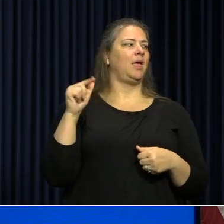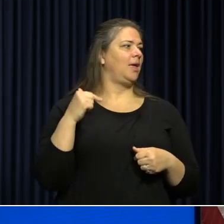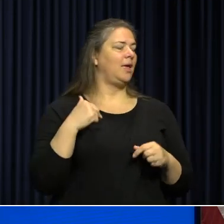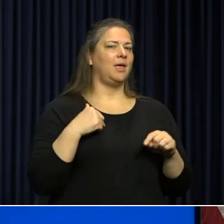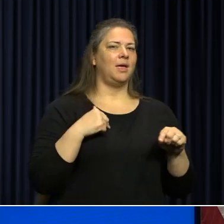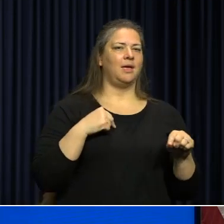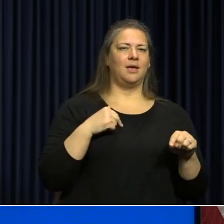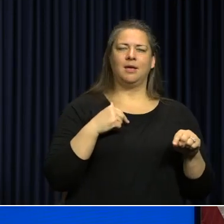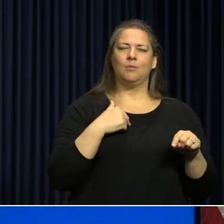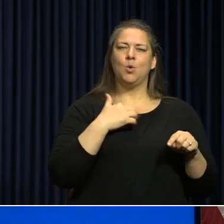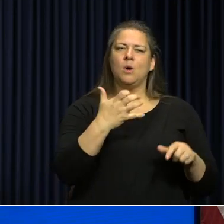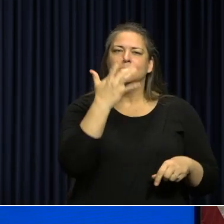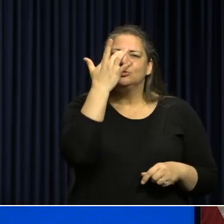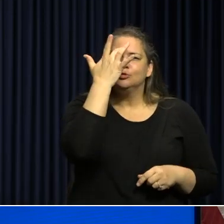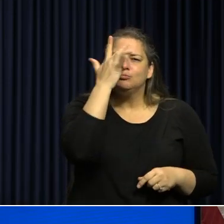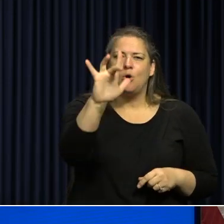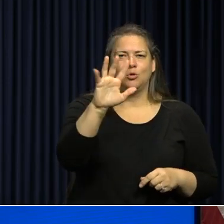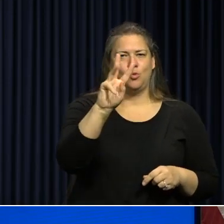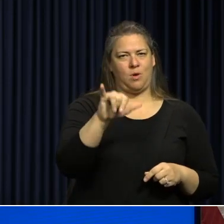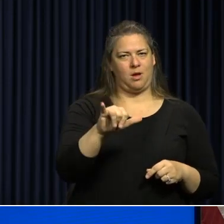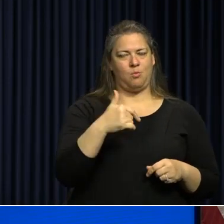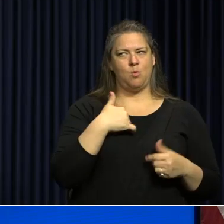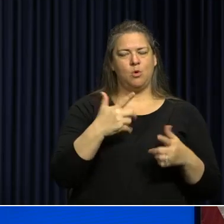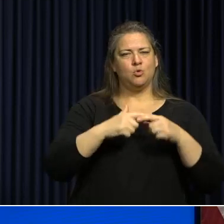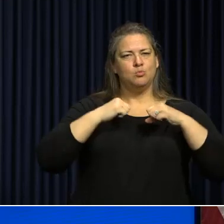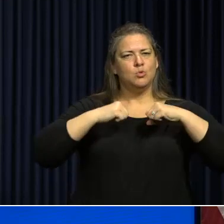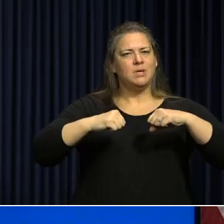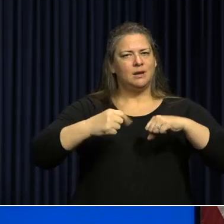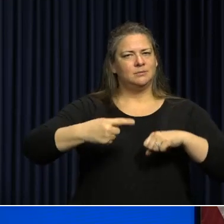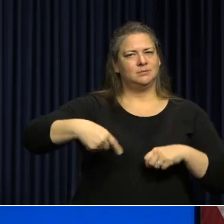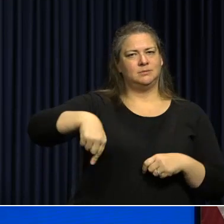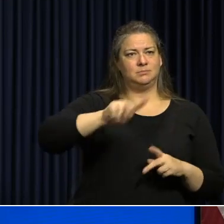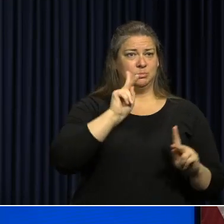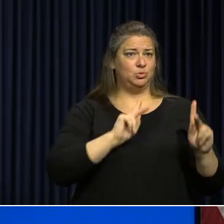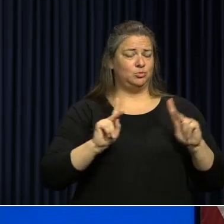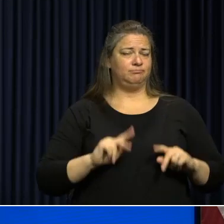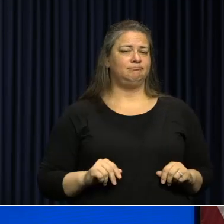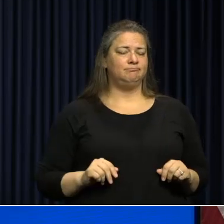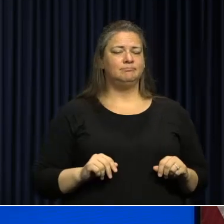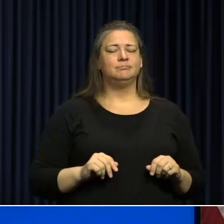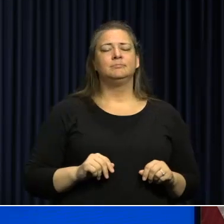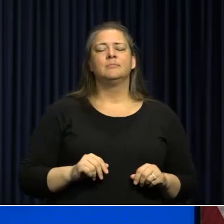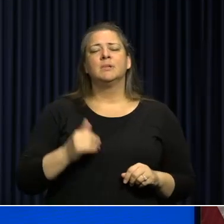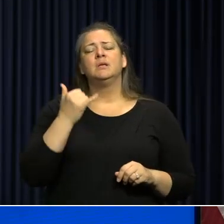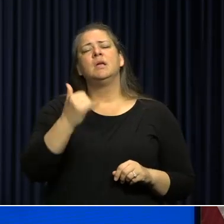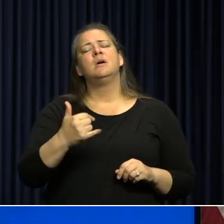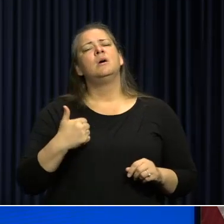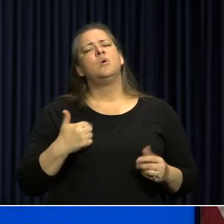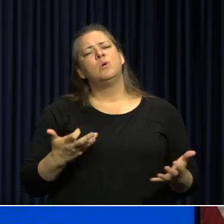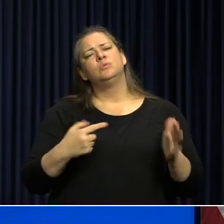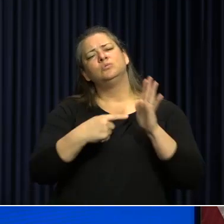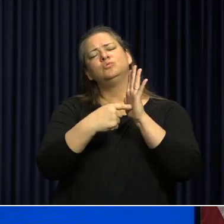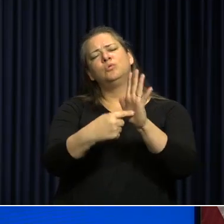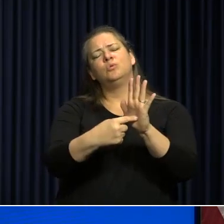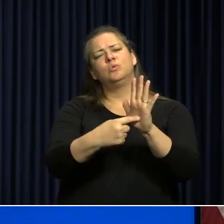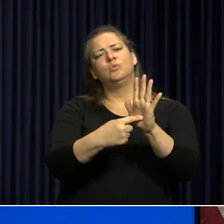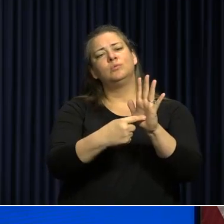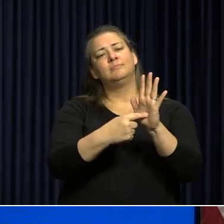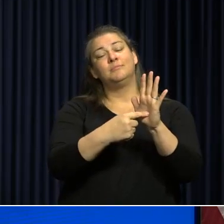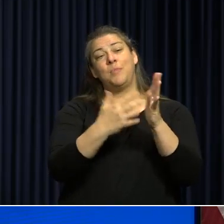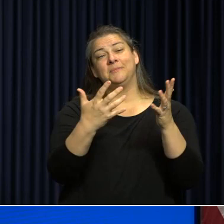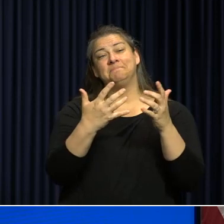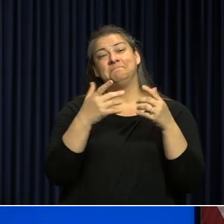and to make sure that we're protecting our citizens. Also, just want to show you again a